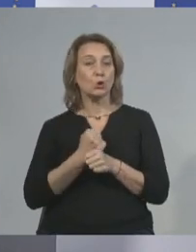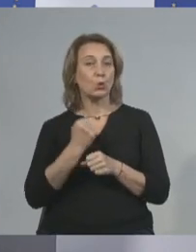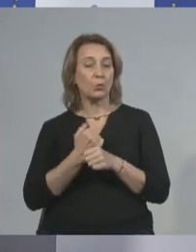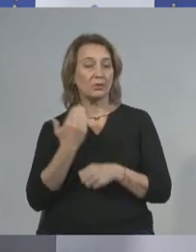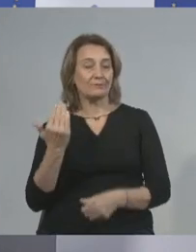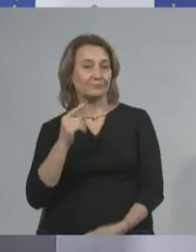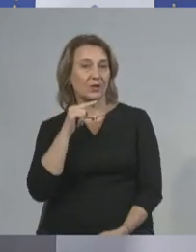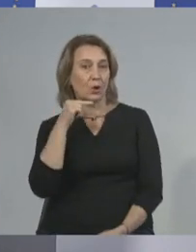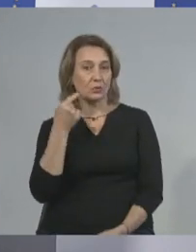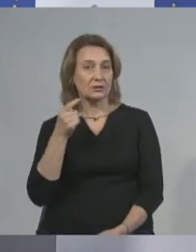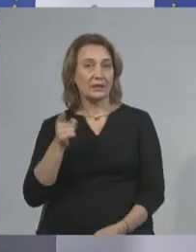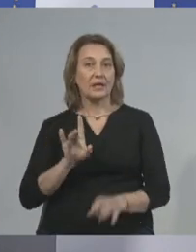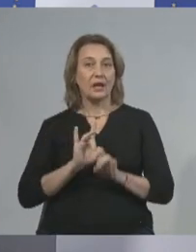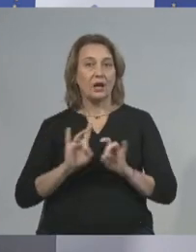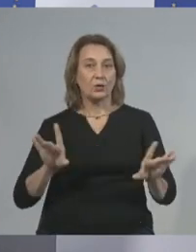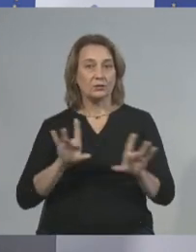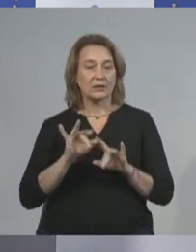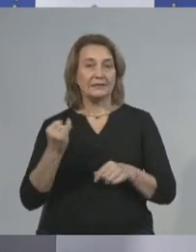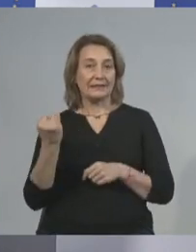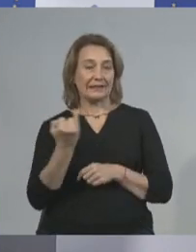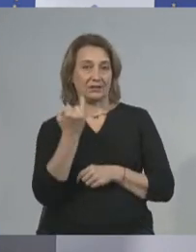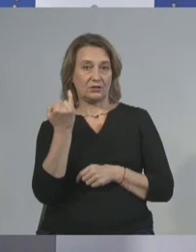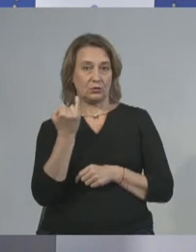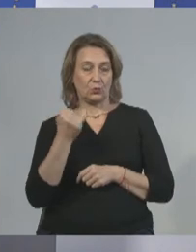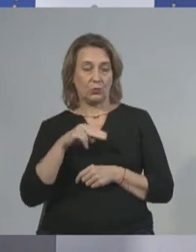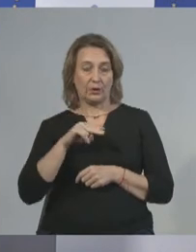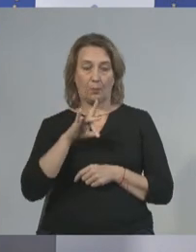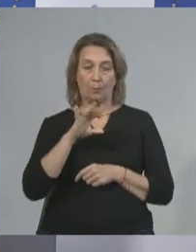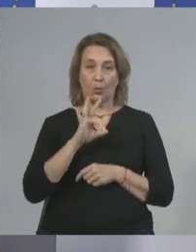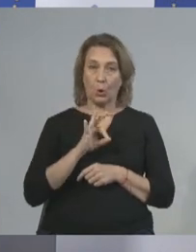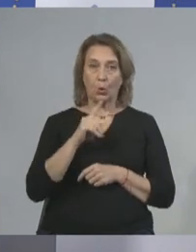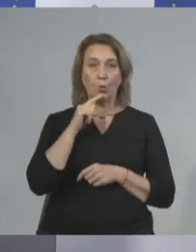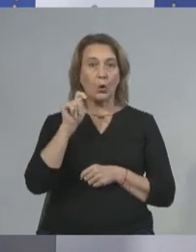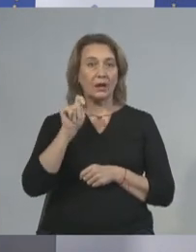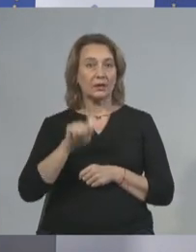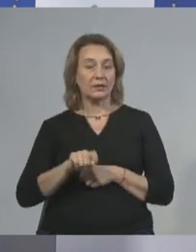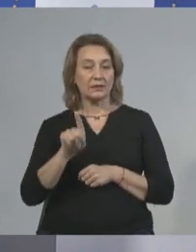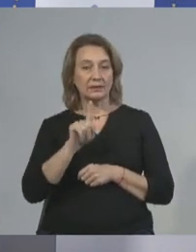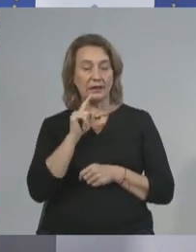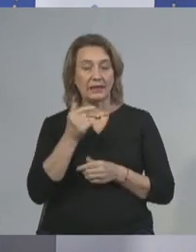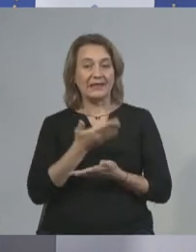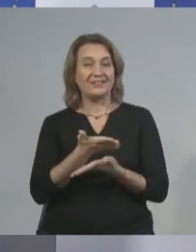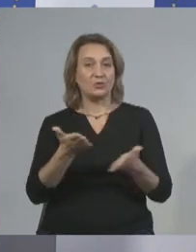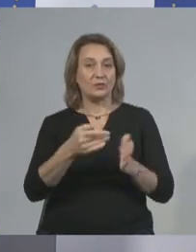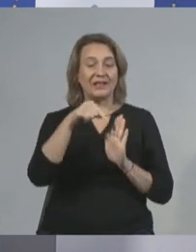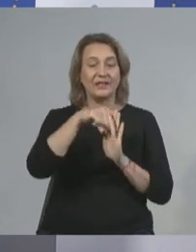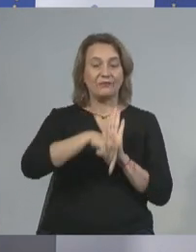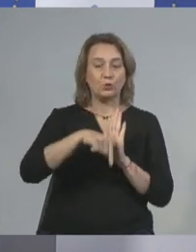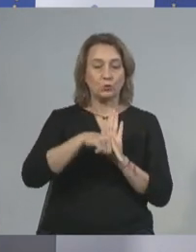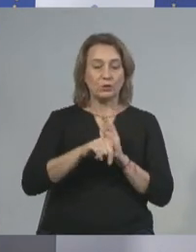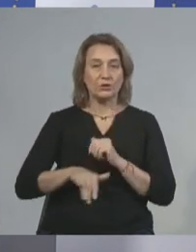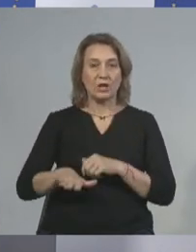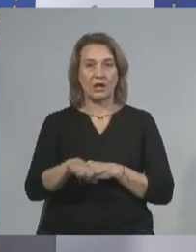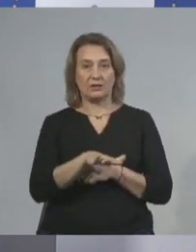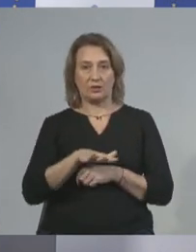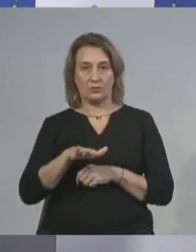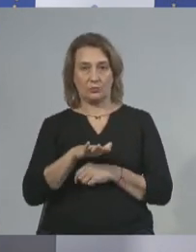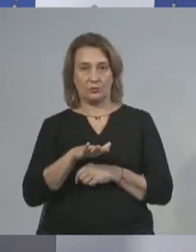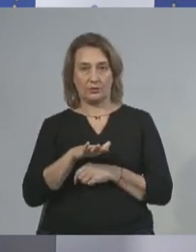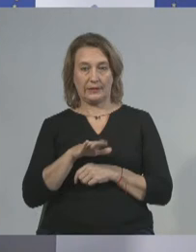exactly what russia does it tells stories about ukraine internally and externally